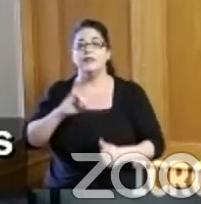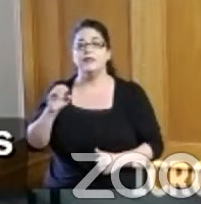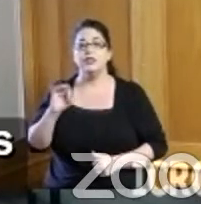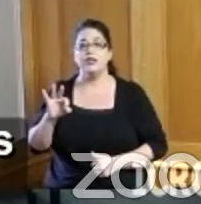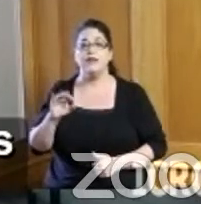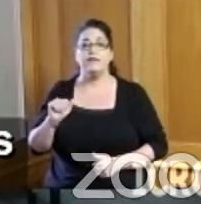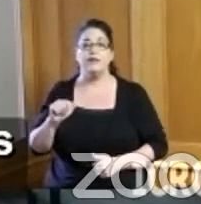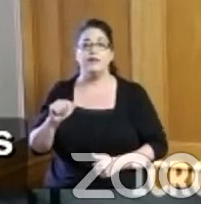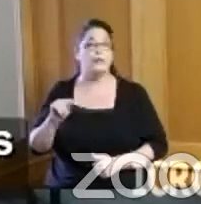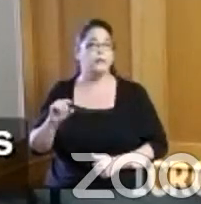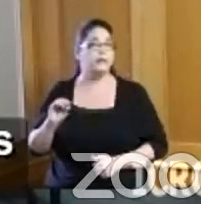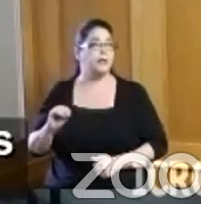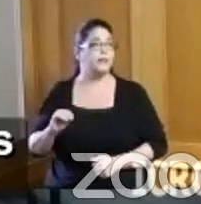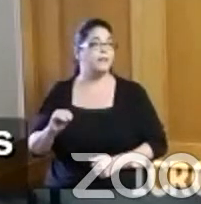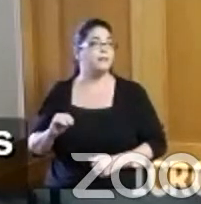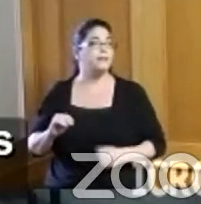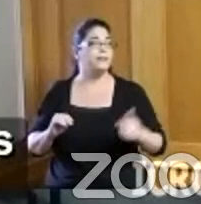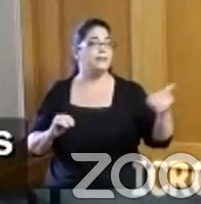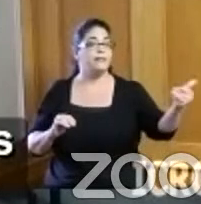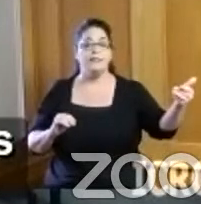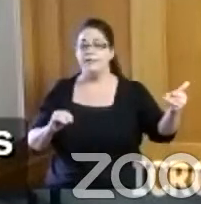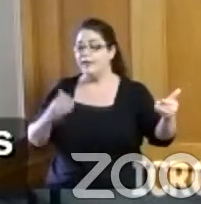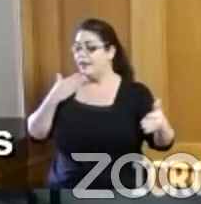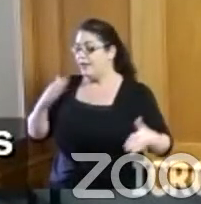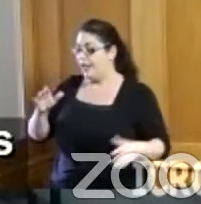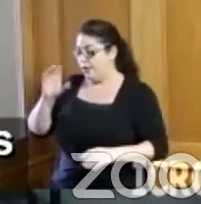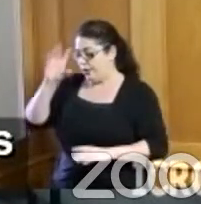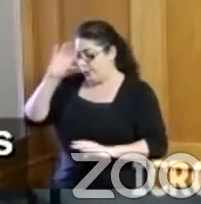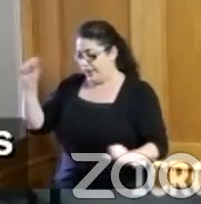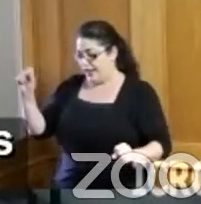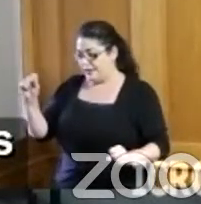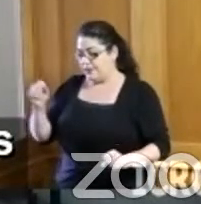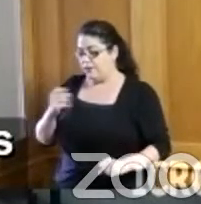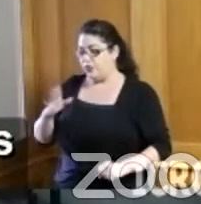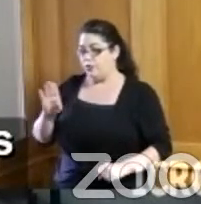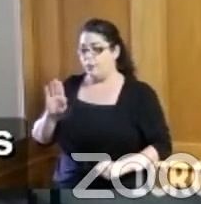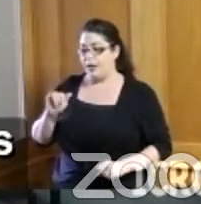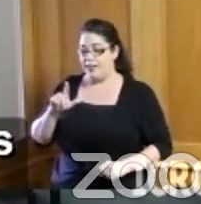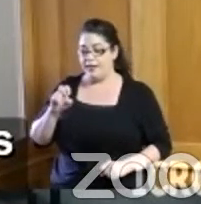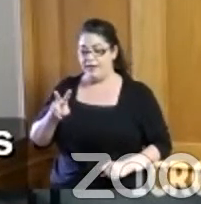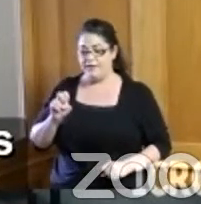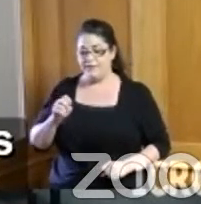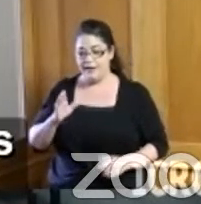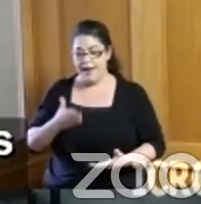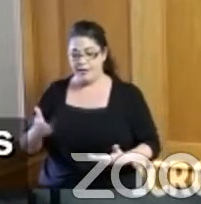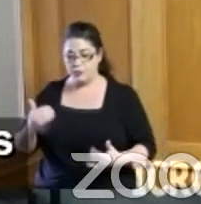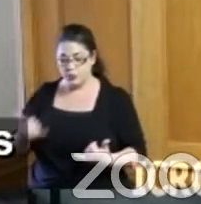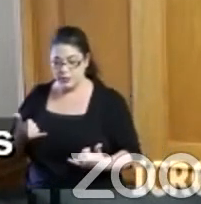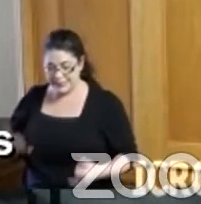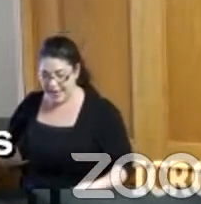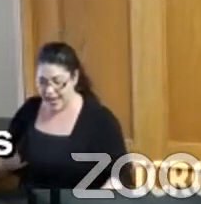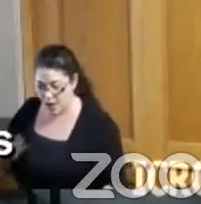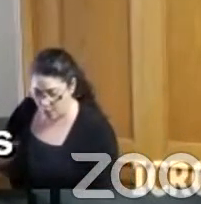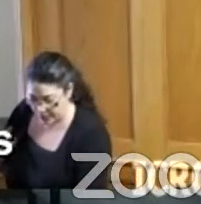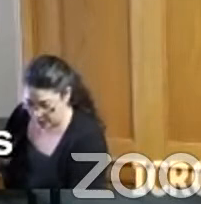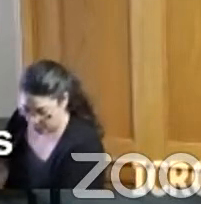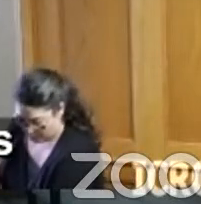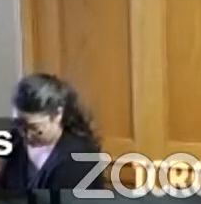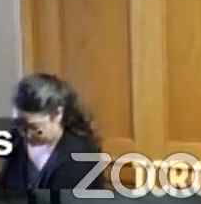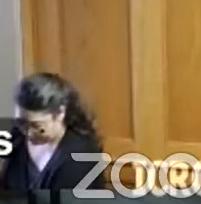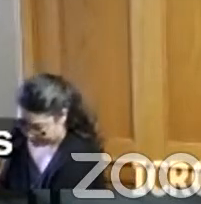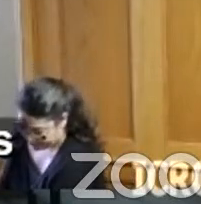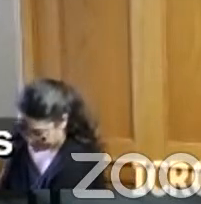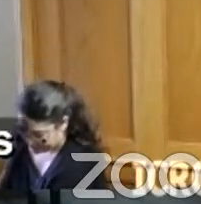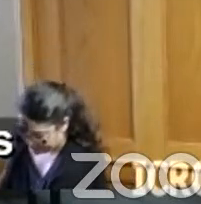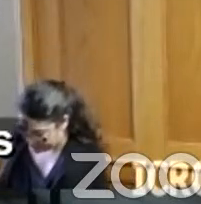Aluto. Thank you, Madam President. Just a few by-leave items today. We've already taken care of one of them. That